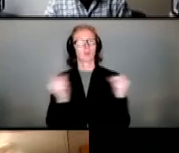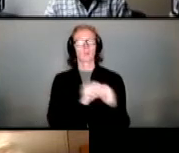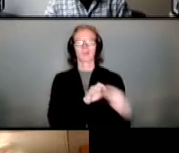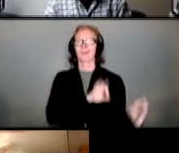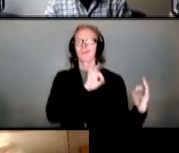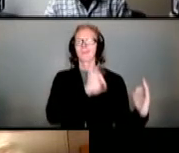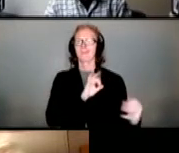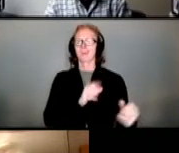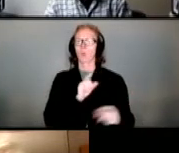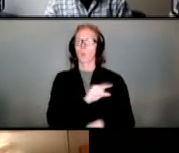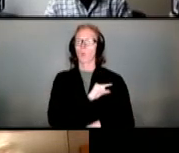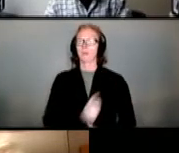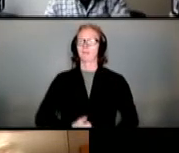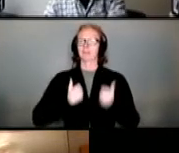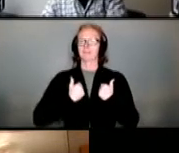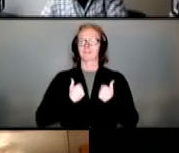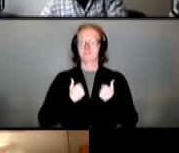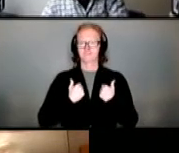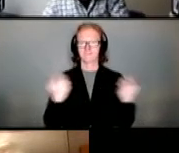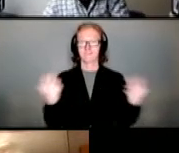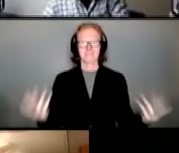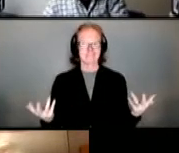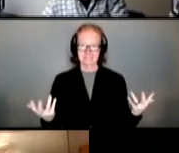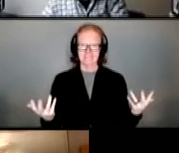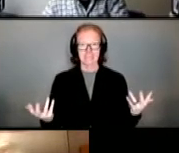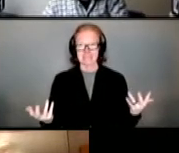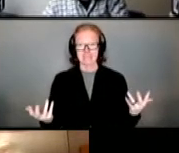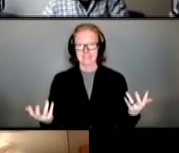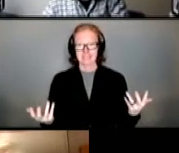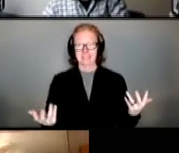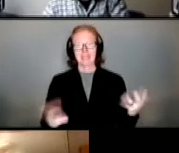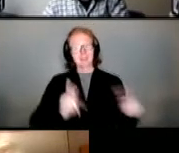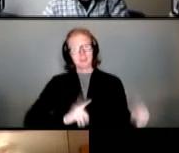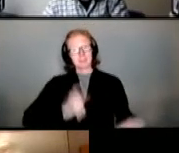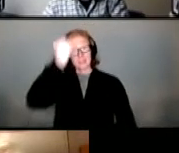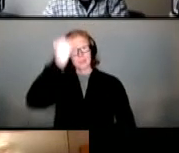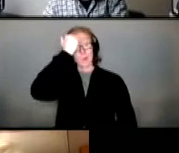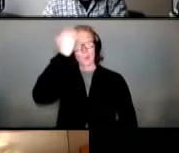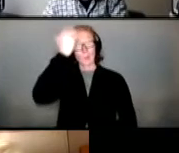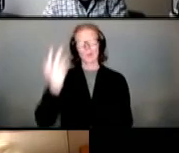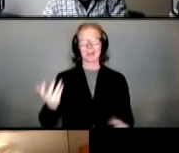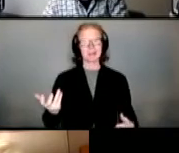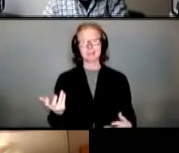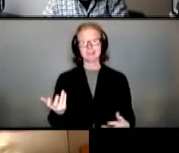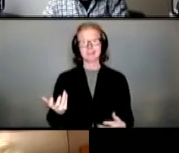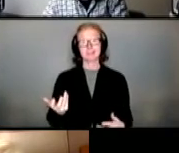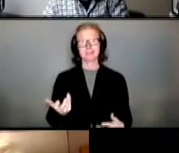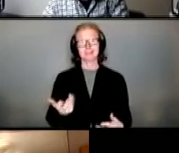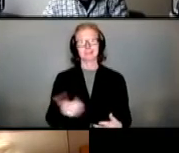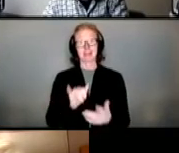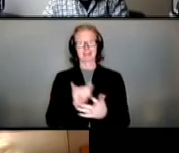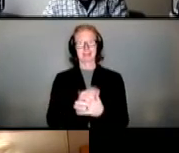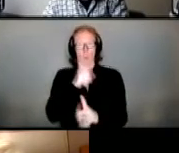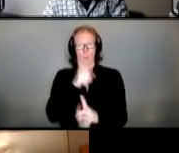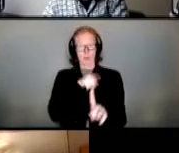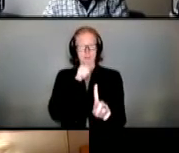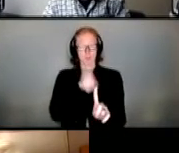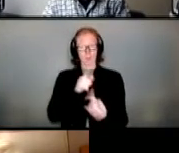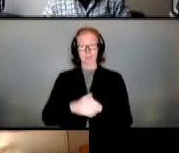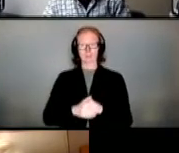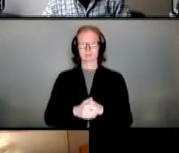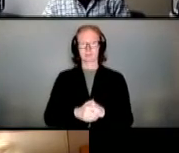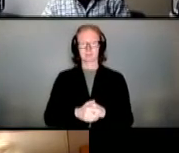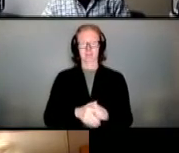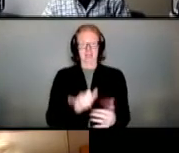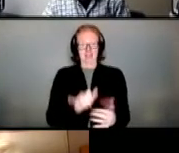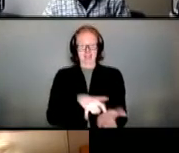of life. So, you know, people need to be able to understand that fine point that this whole